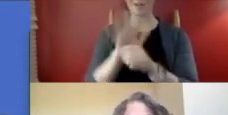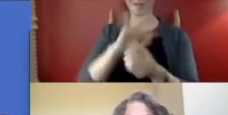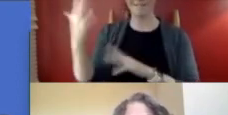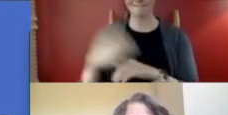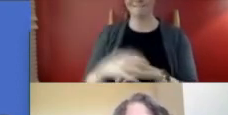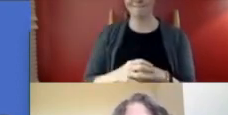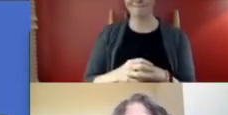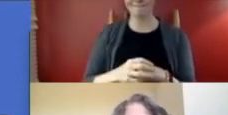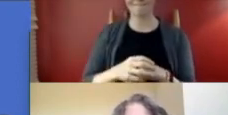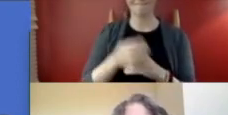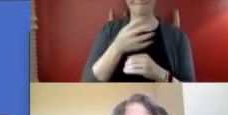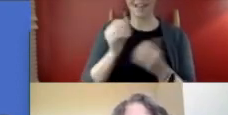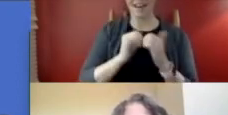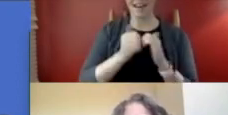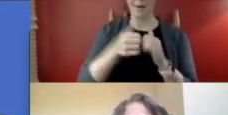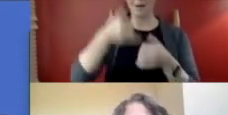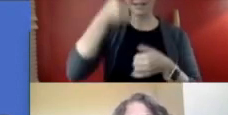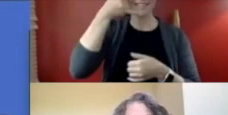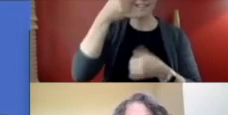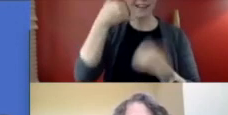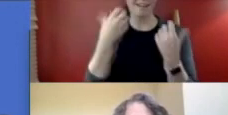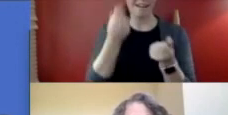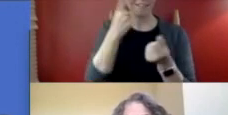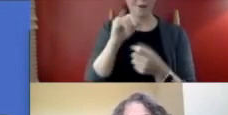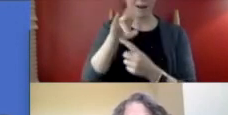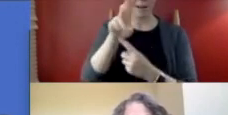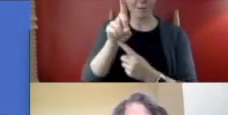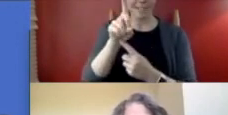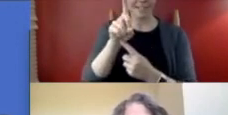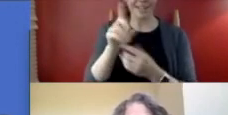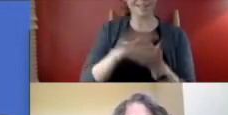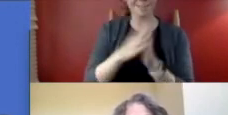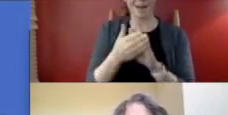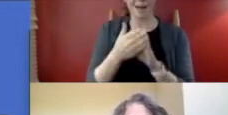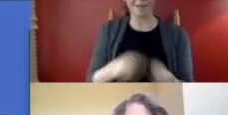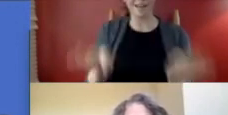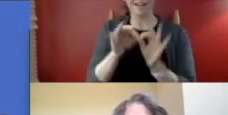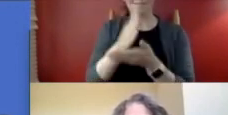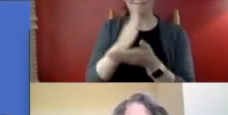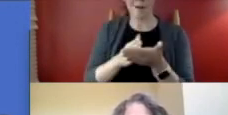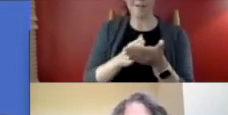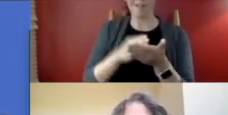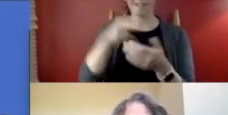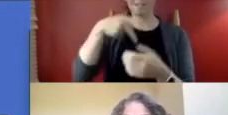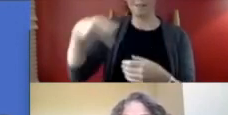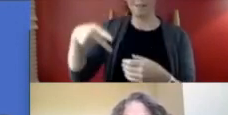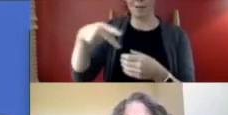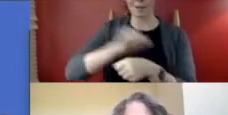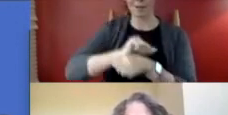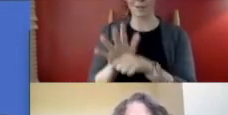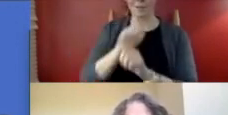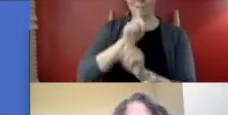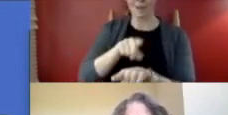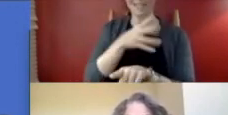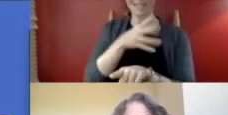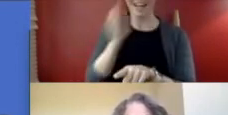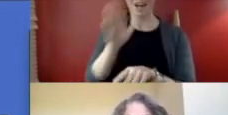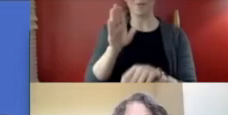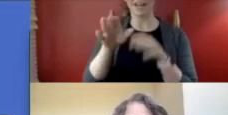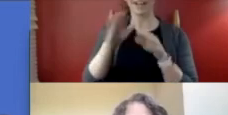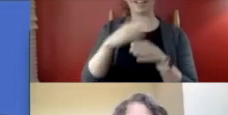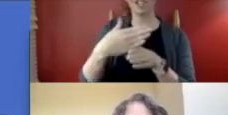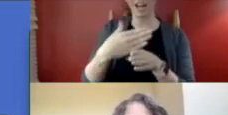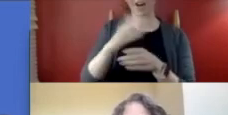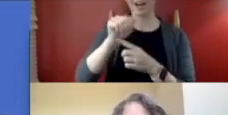how telehealth for IUD has been a key part of Planned Parenthood's COVID response, and I'll give a case study from New York City, the epicenter